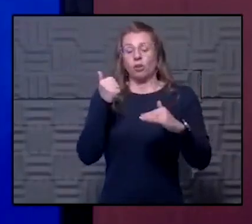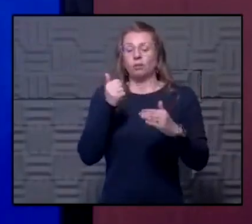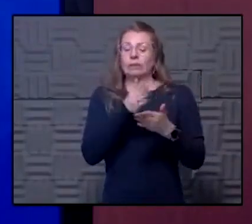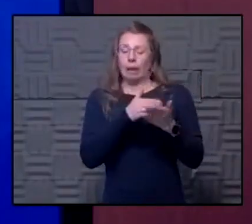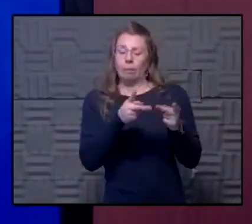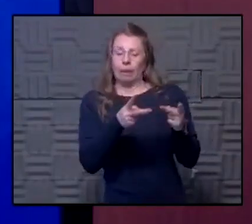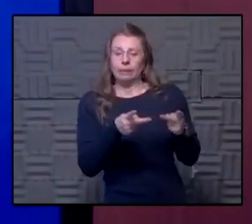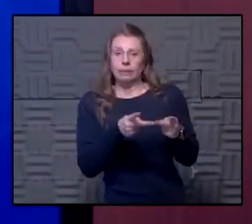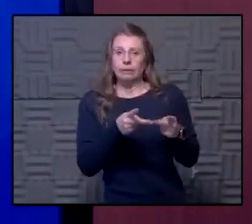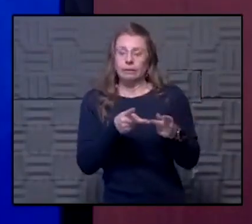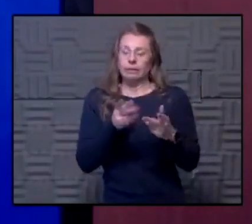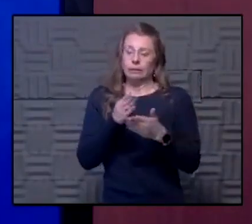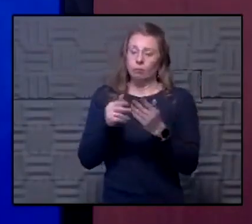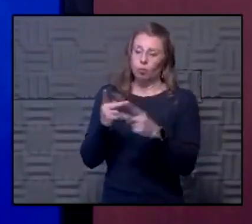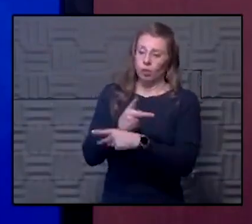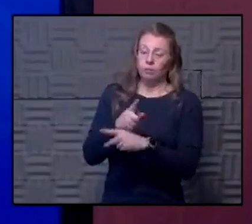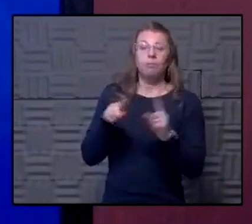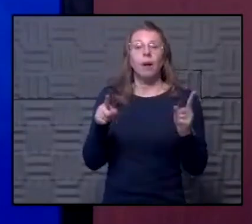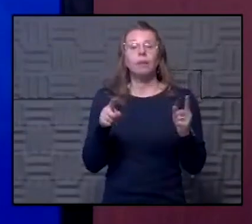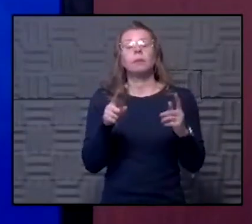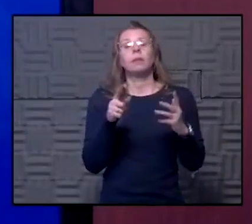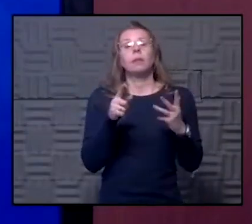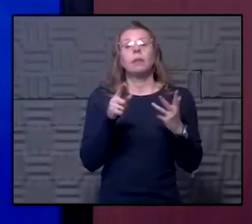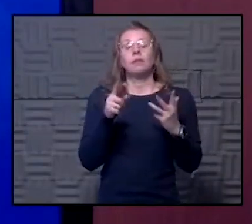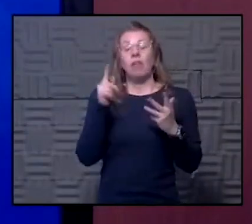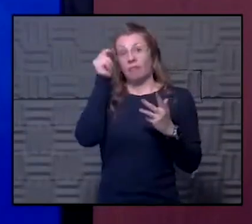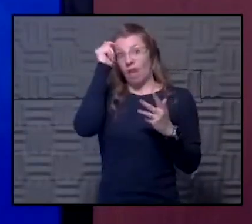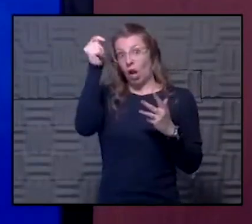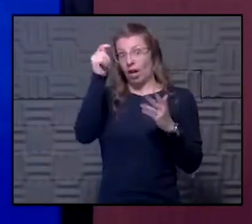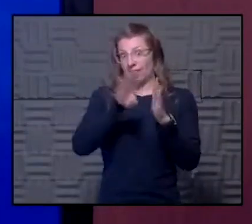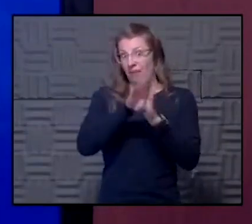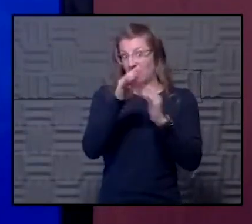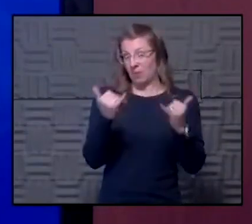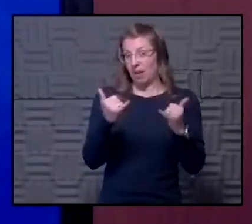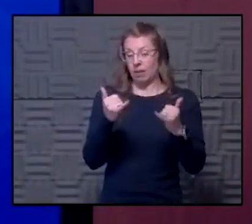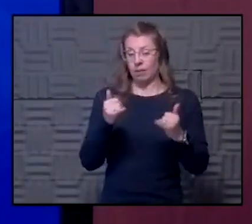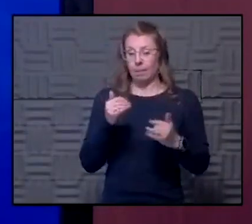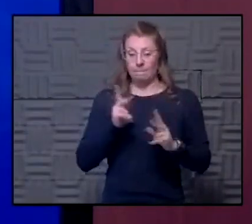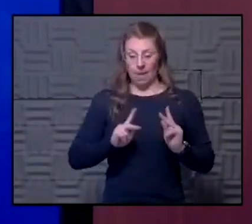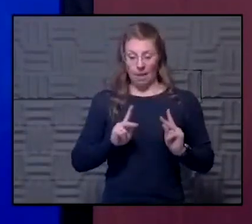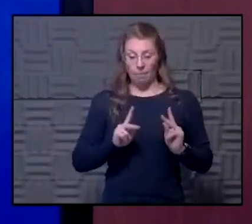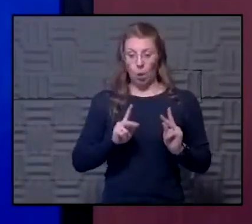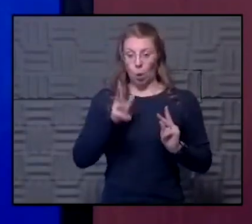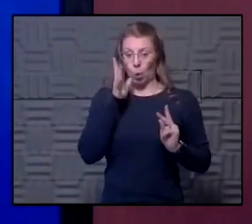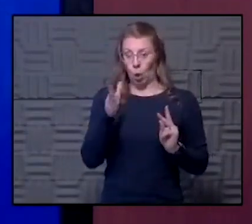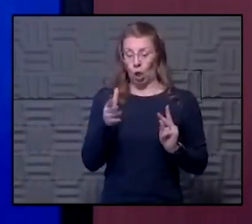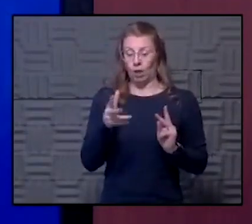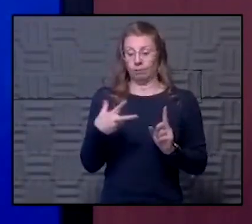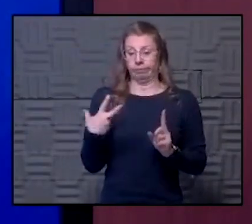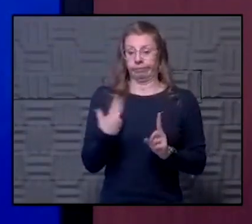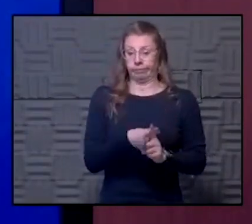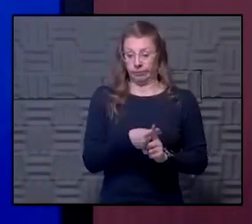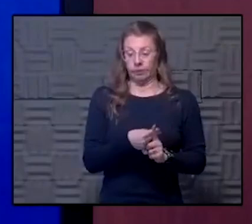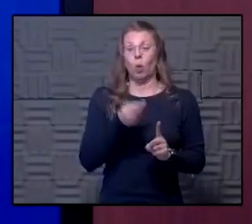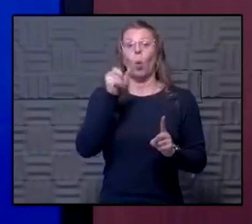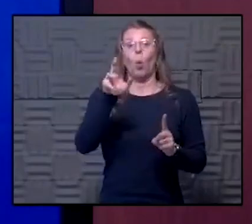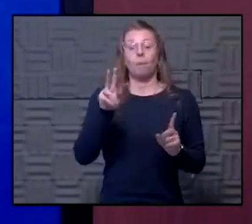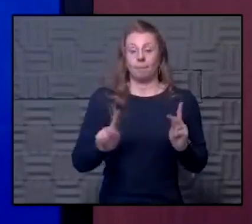then there's a growing theory that maybe the people that were going to get it, or the people who